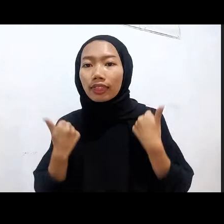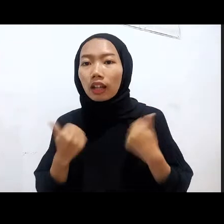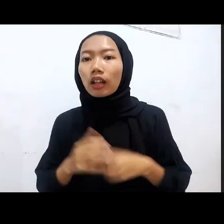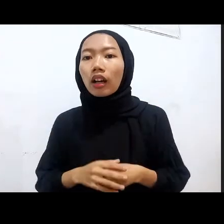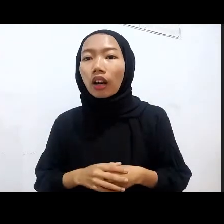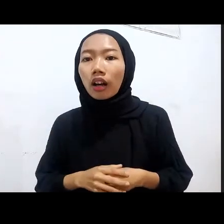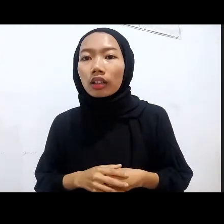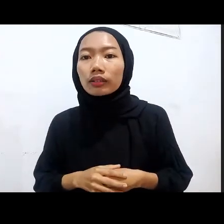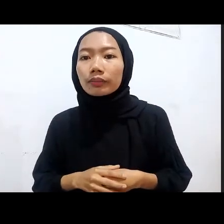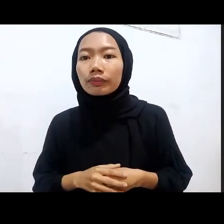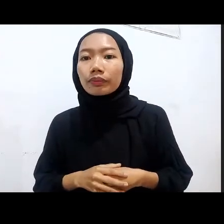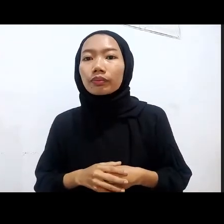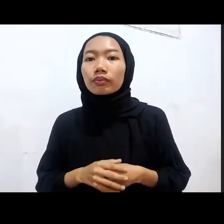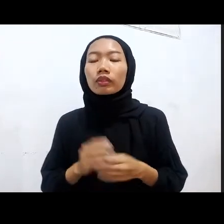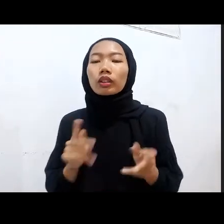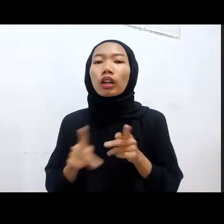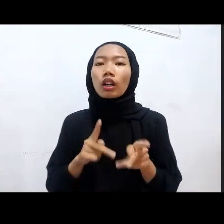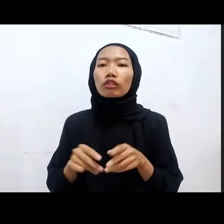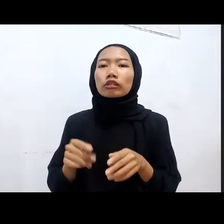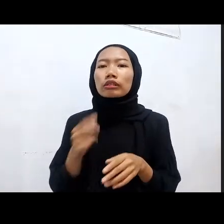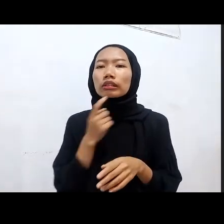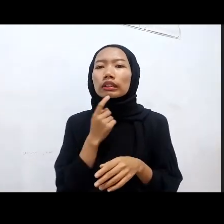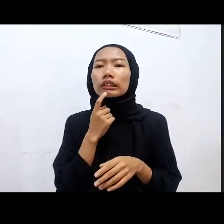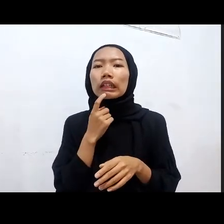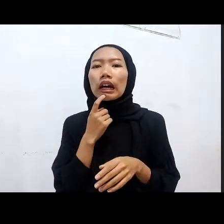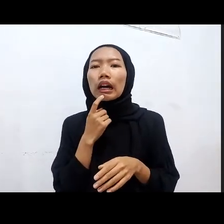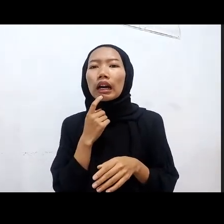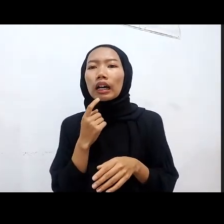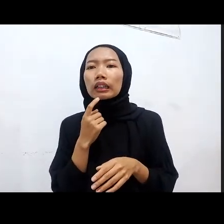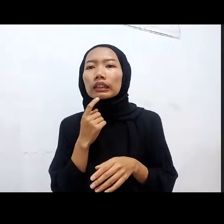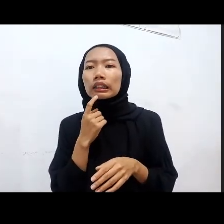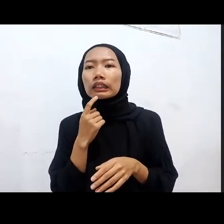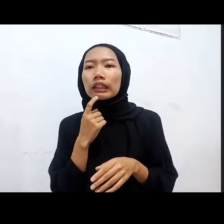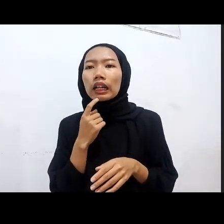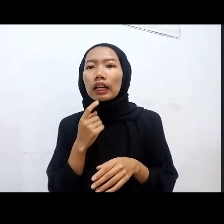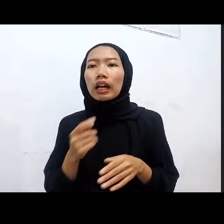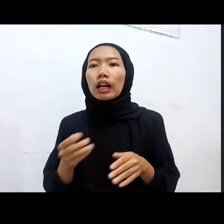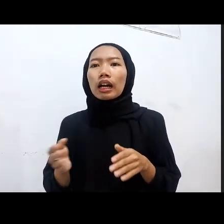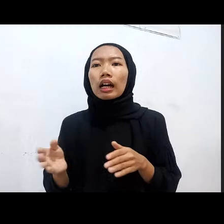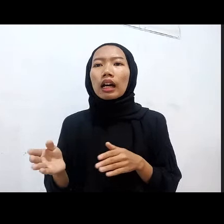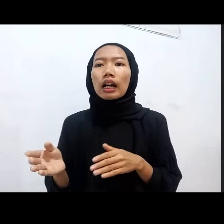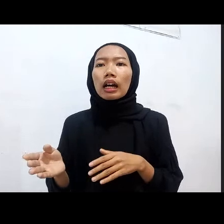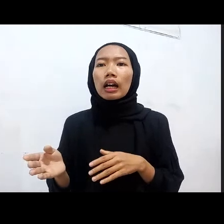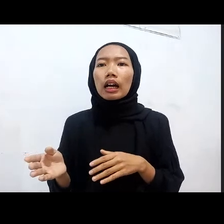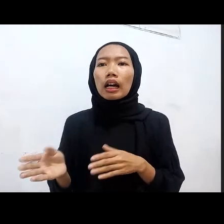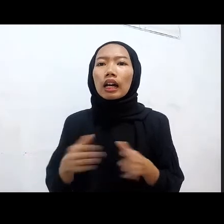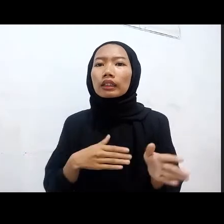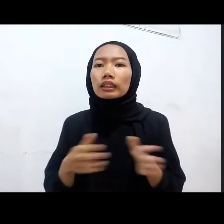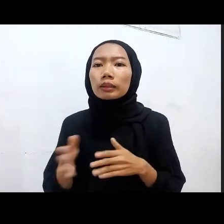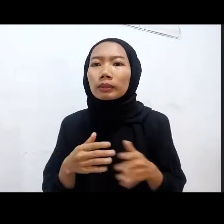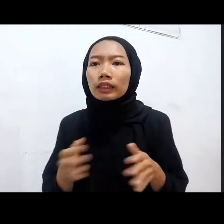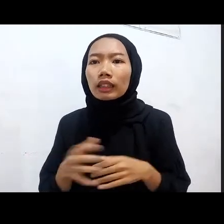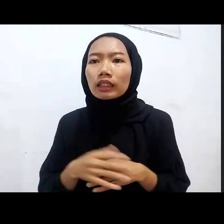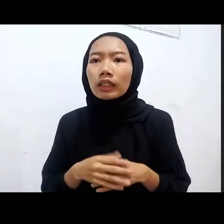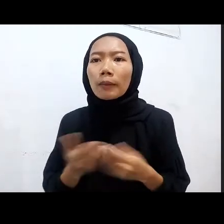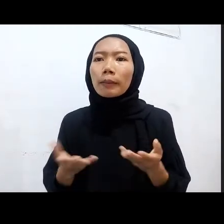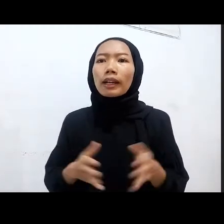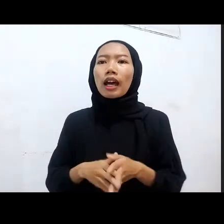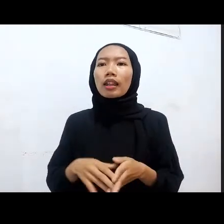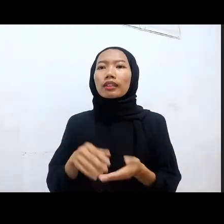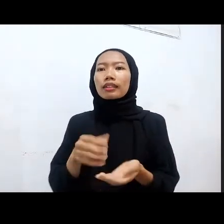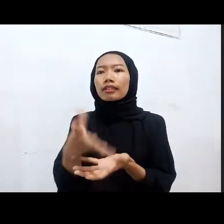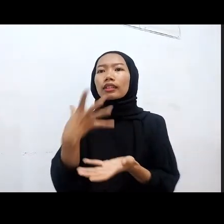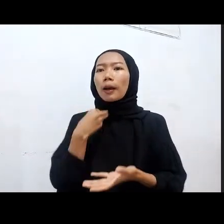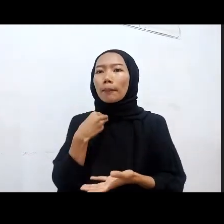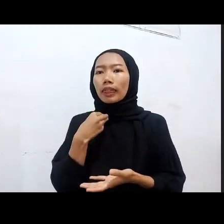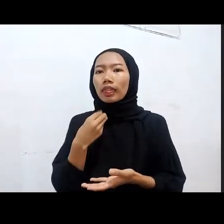the session by giving you a kind of an organized way of sitting down and assessing accessibility. But